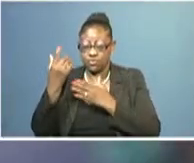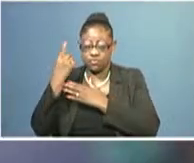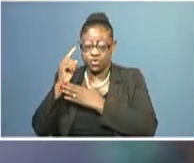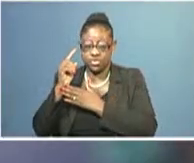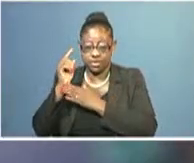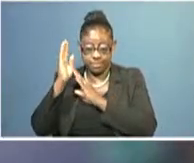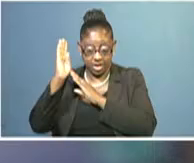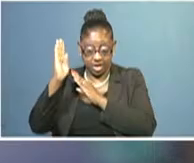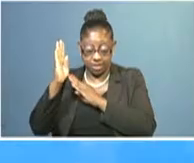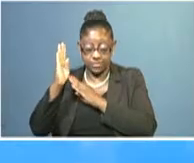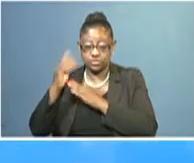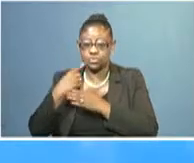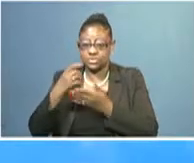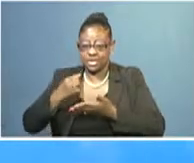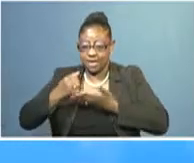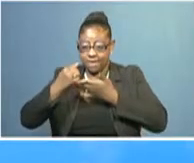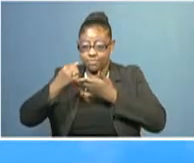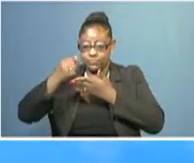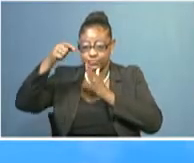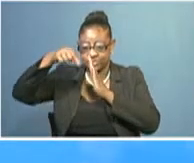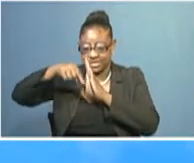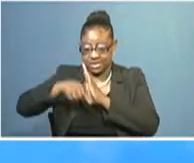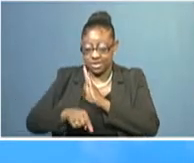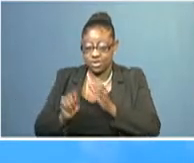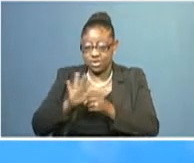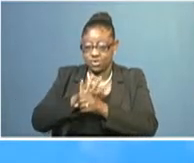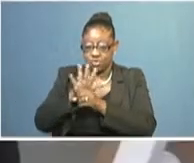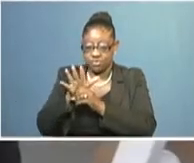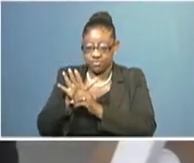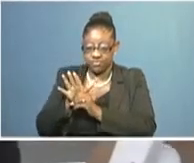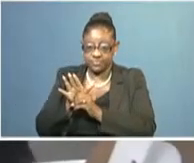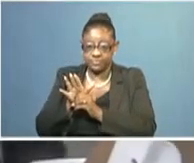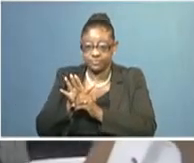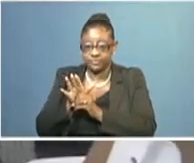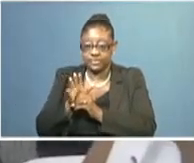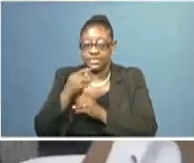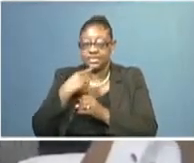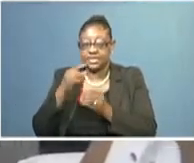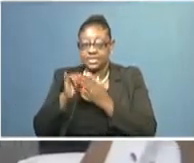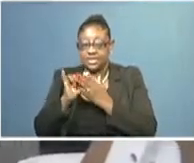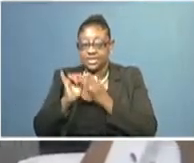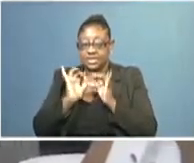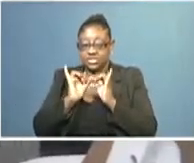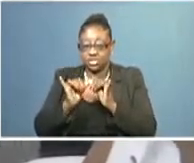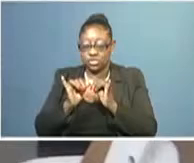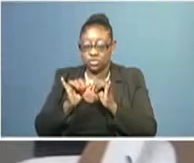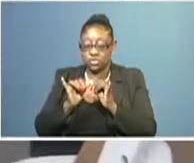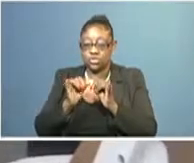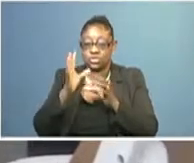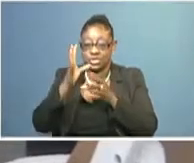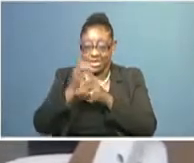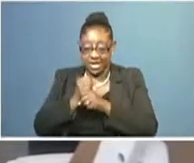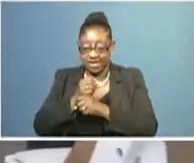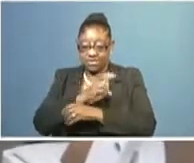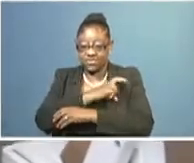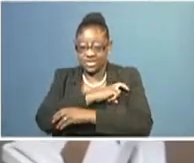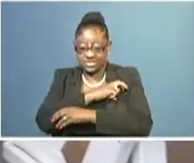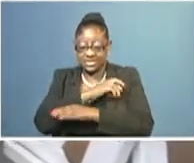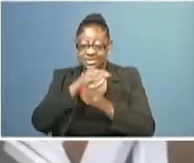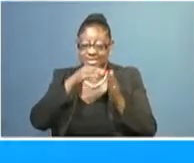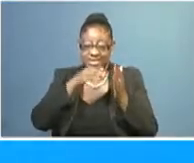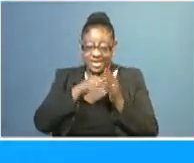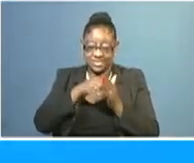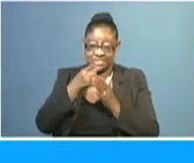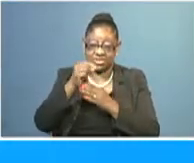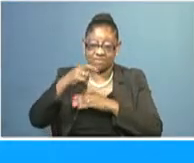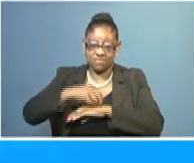push infection numbers down. Even with low COVID-19 case numbers, Darville continues to urge the public to get vaccinated against the